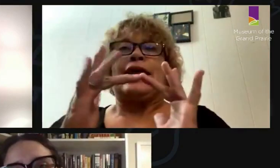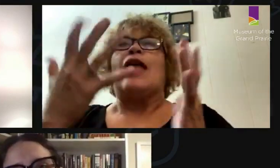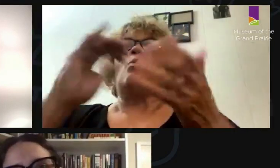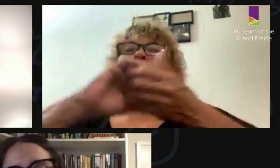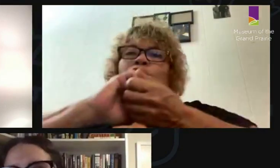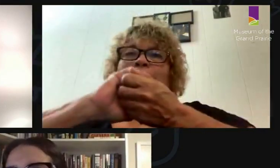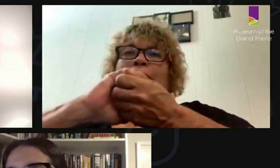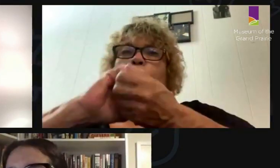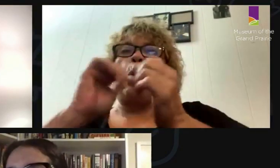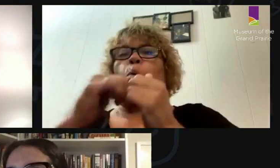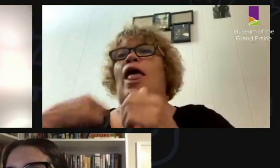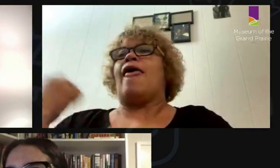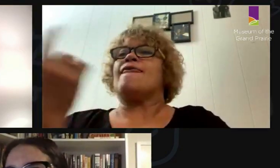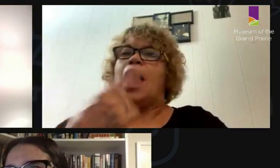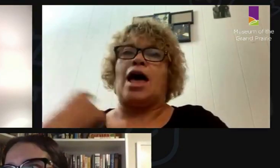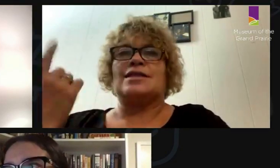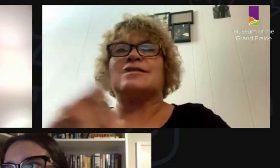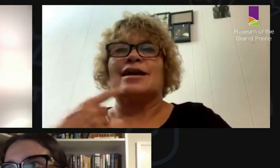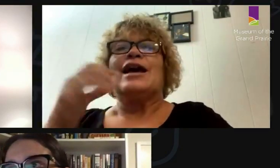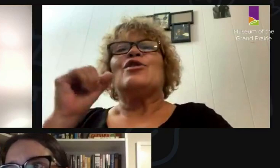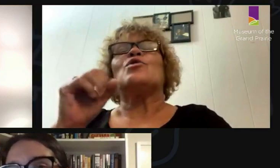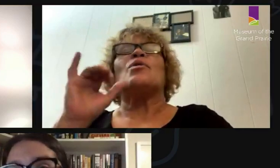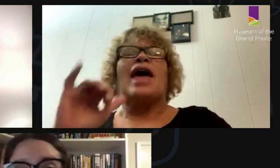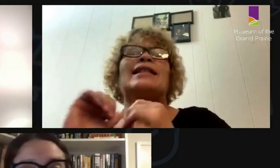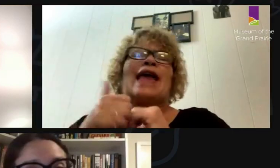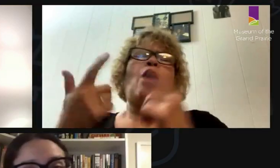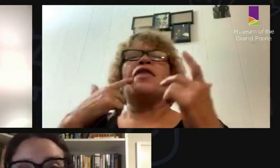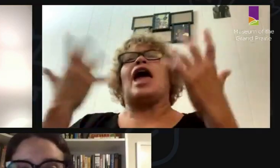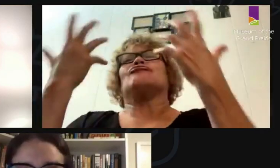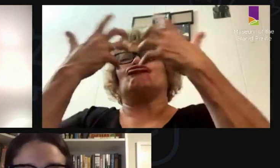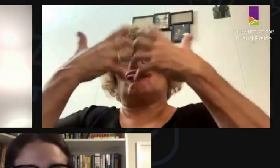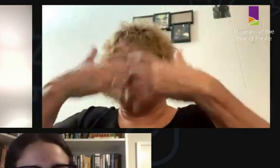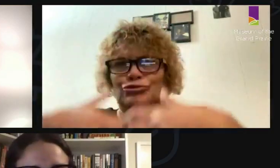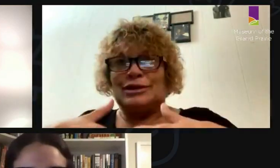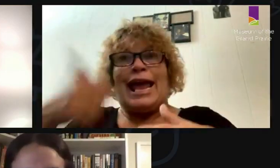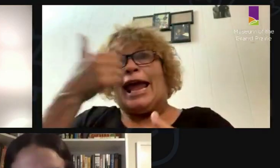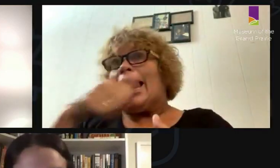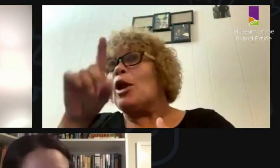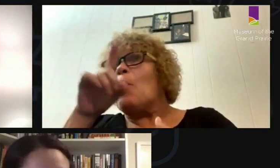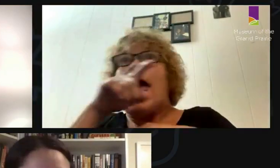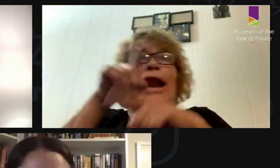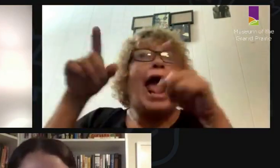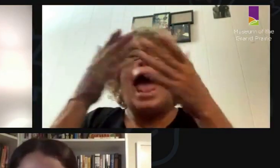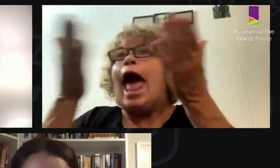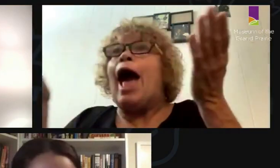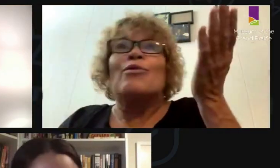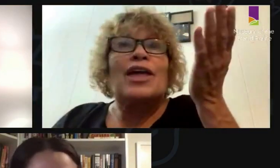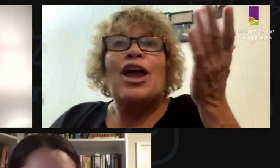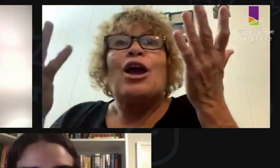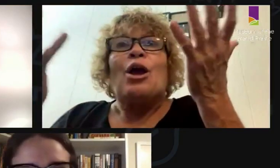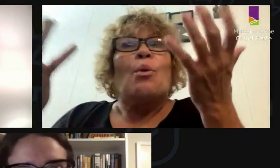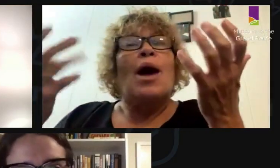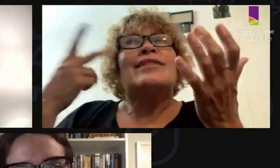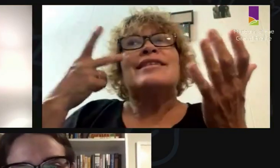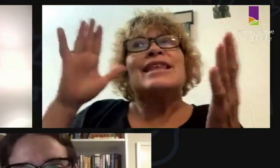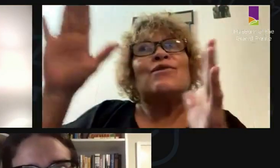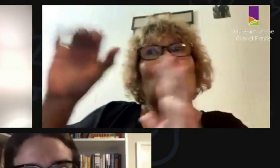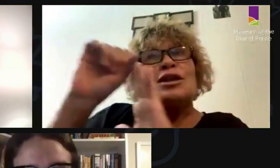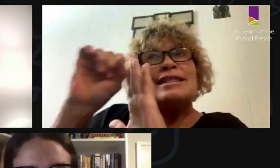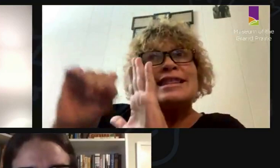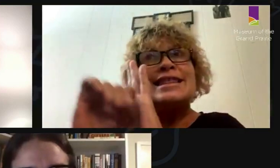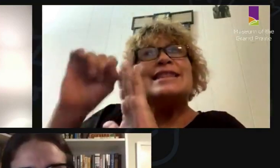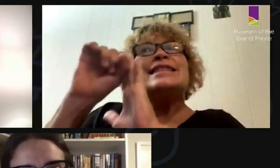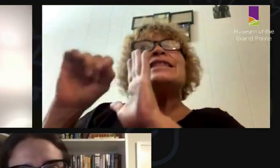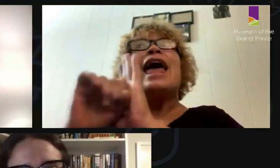And so that's how those things have been playing out. And so if anyone out there wants to see if their state has